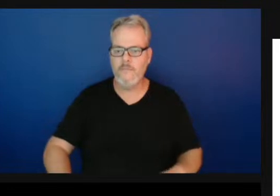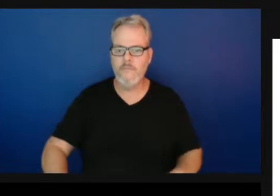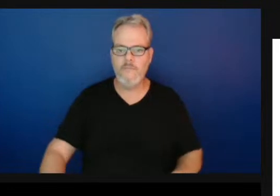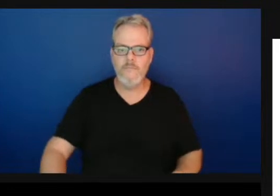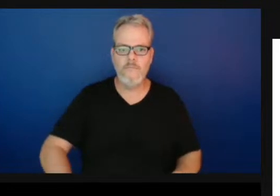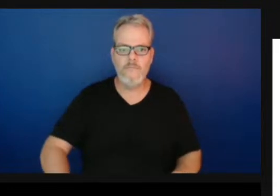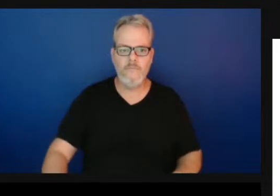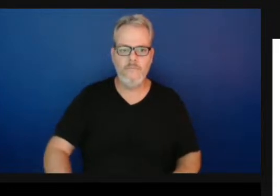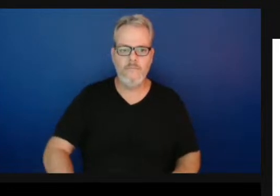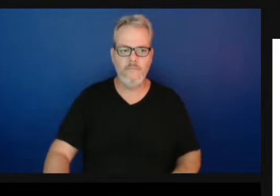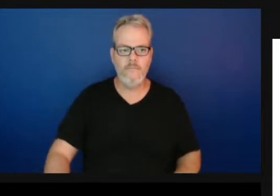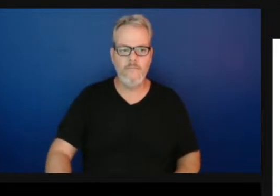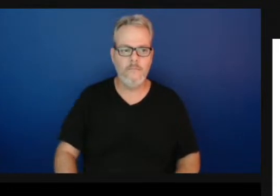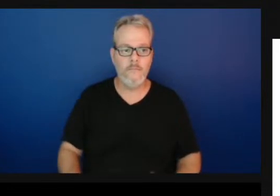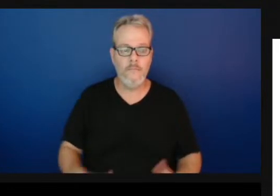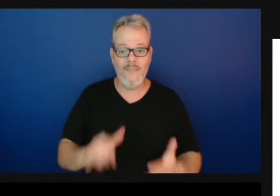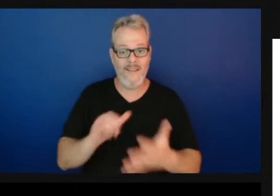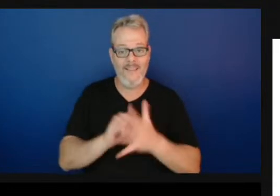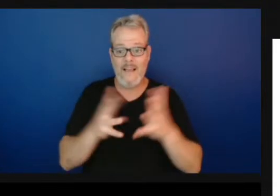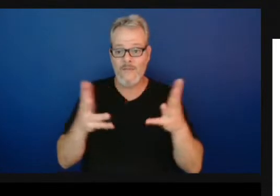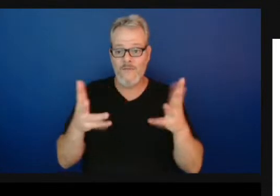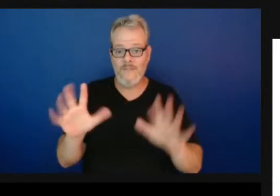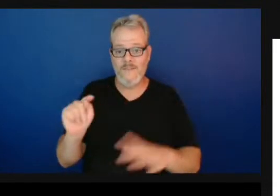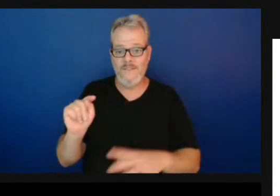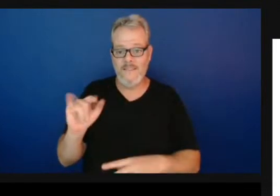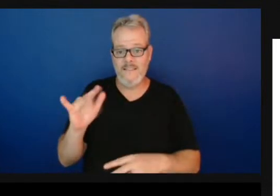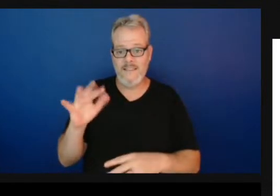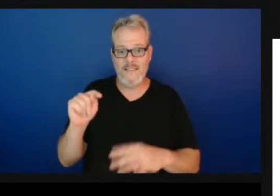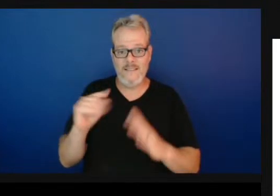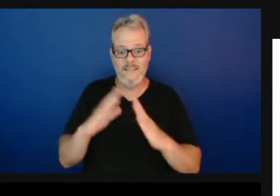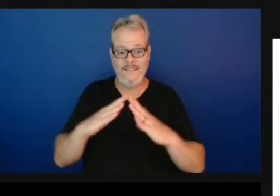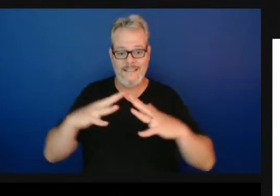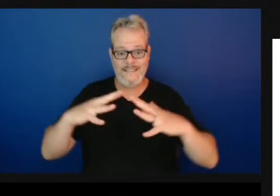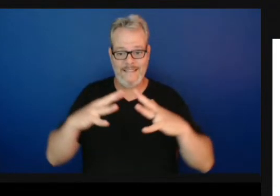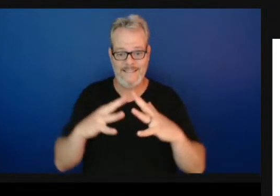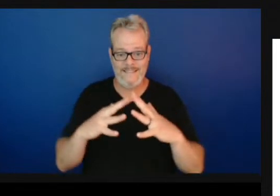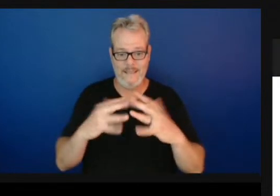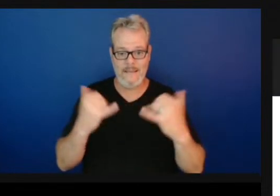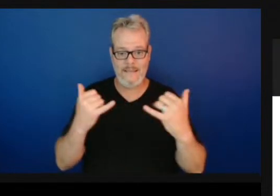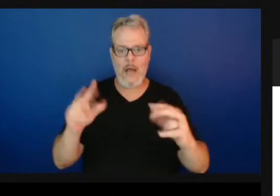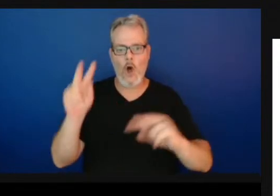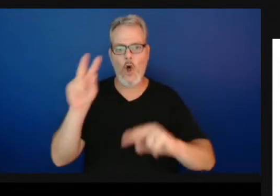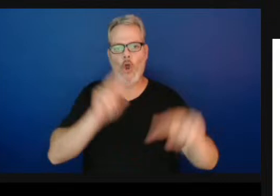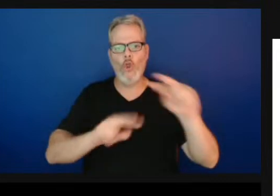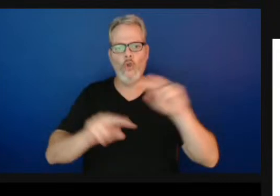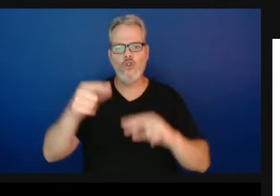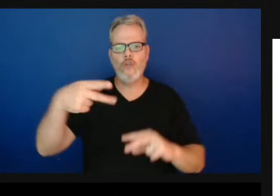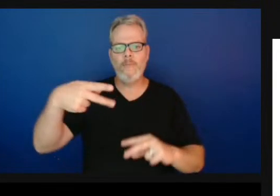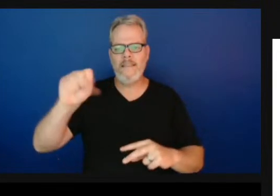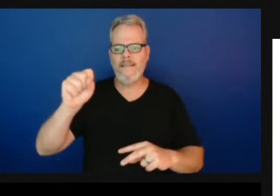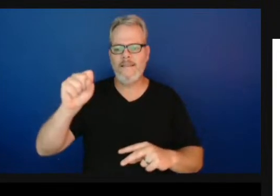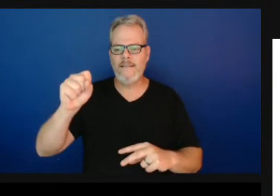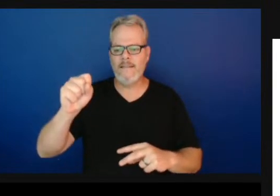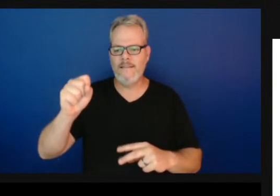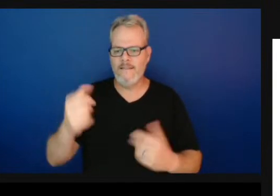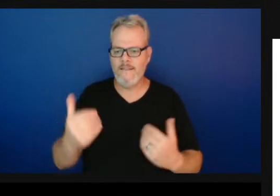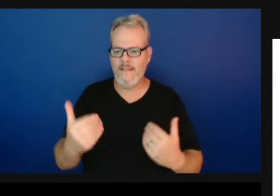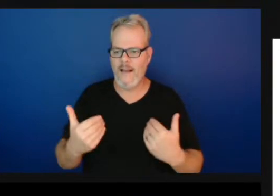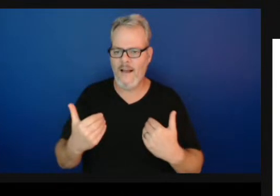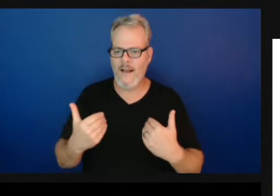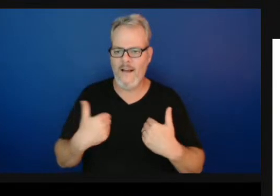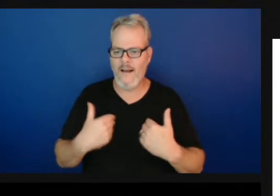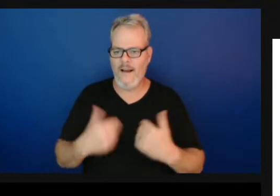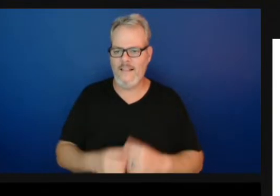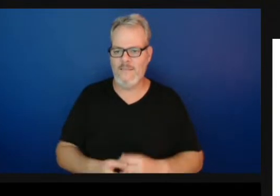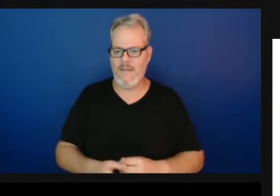That's the tilt. Looking at GPS now, let me just come up to the top here. And I have just rearranged